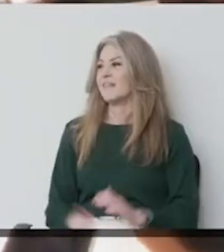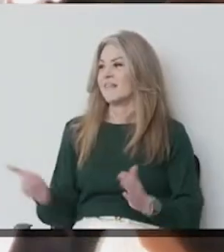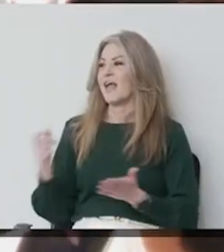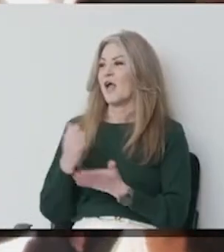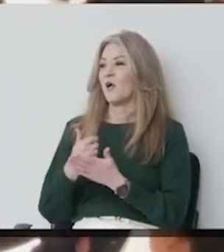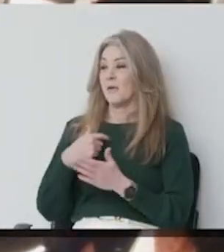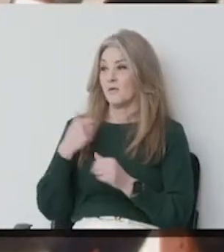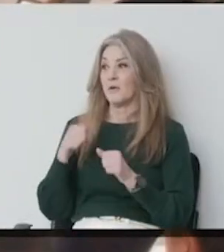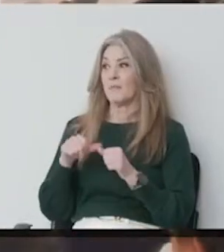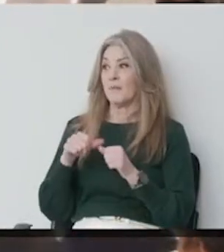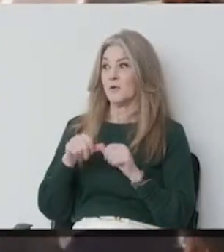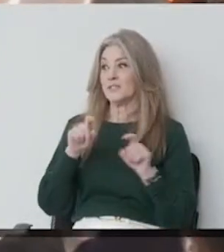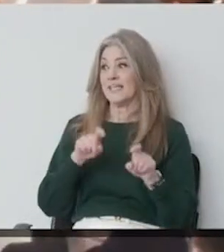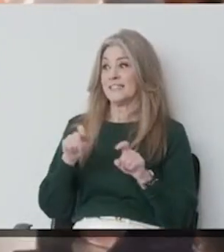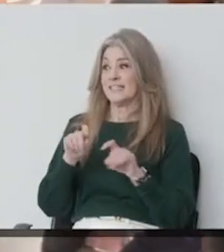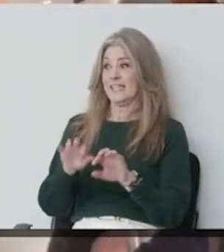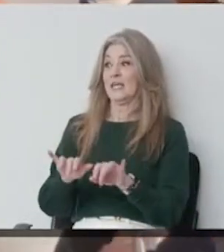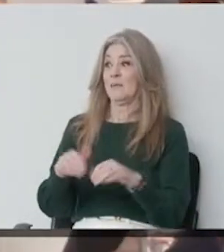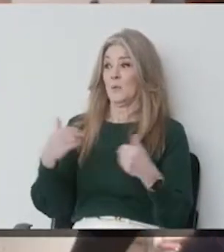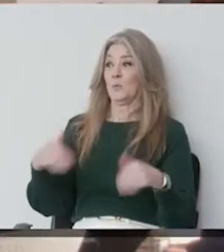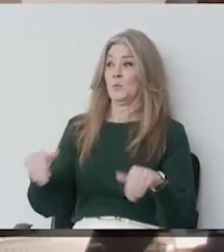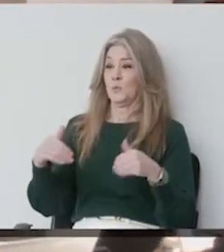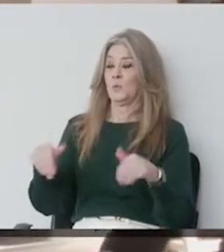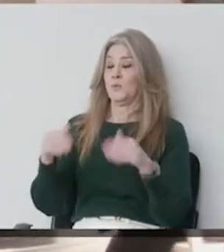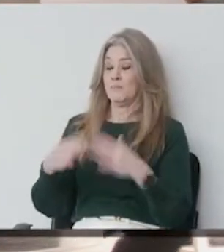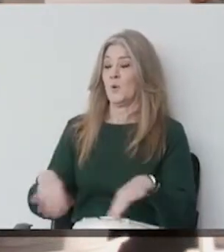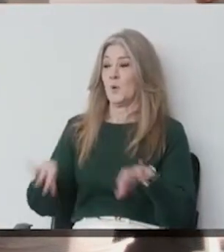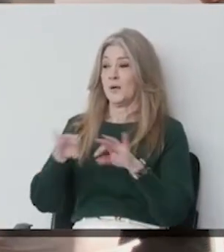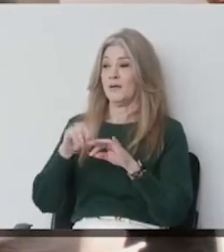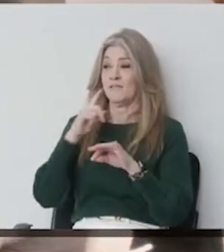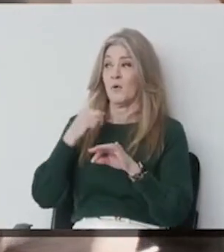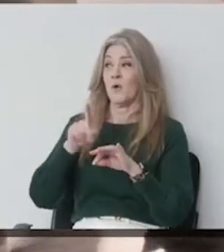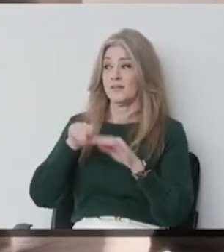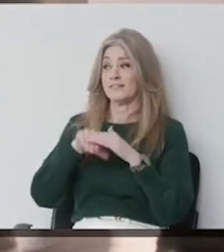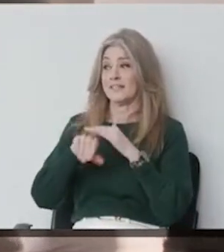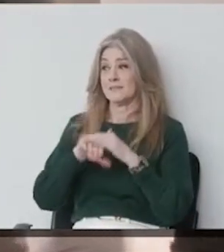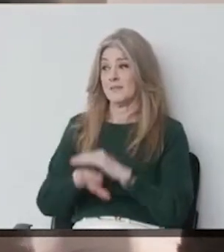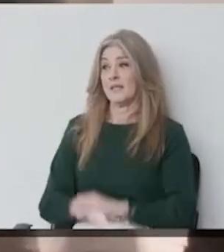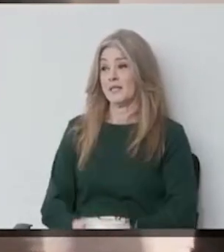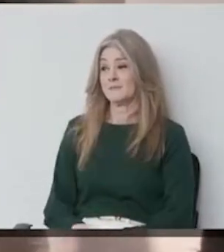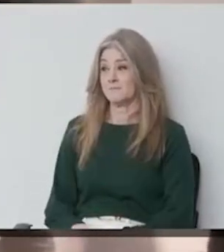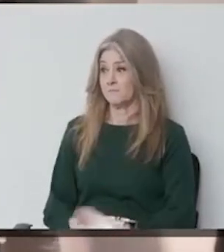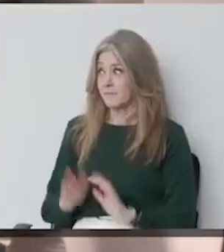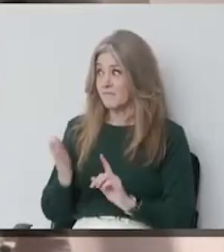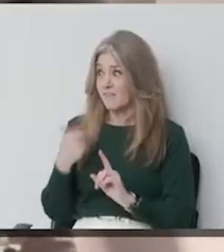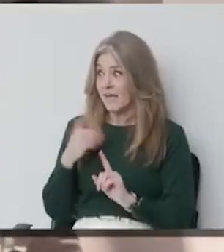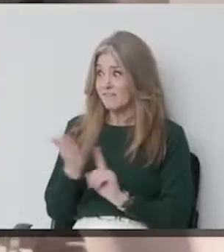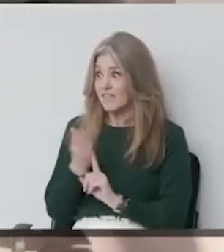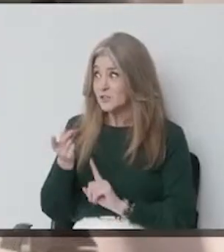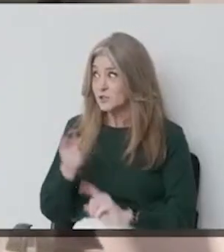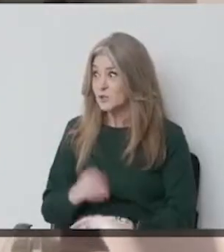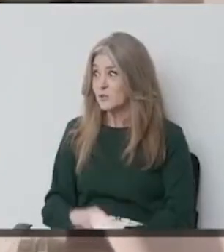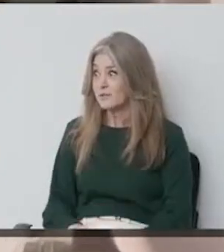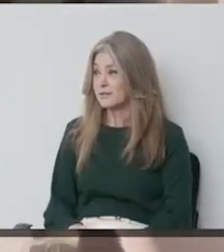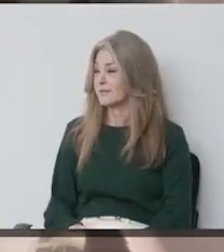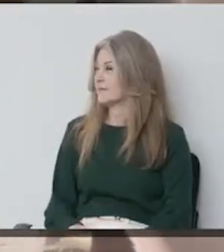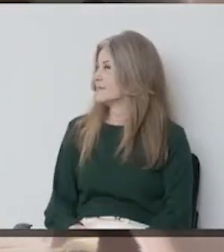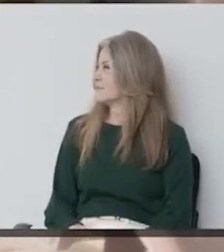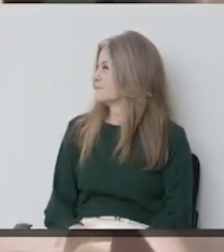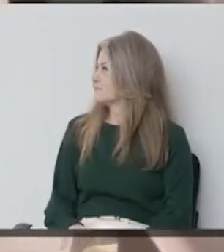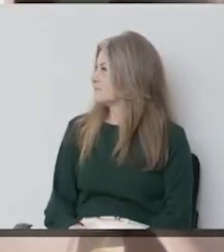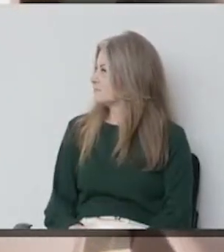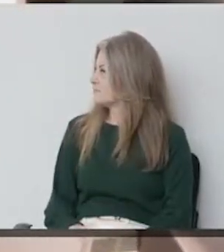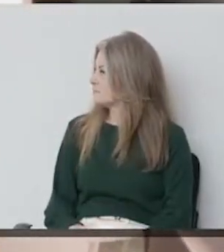remember how important testing with the keyboard is for accessibility. Everybody convinced? I record that in your core